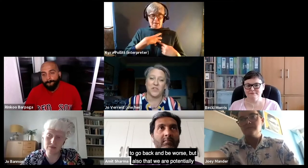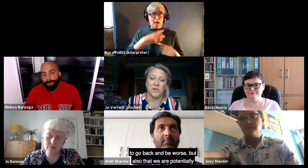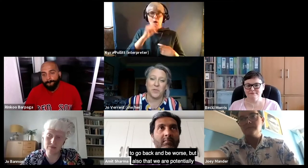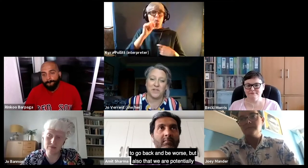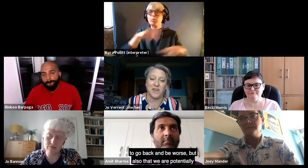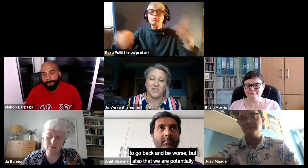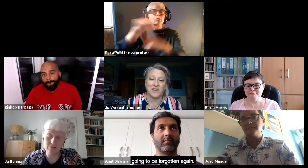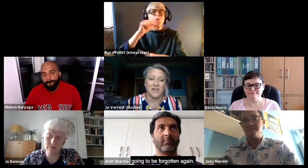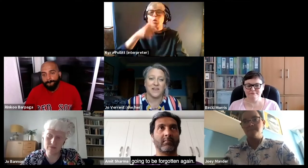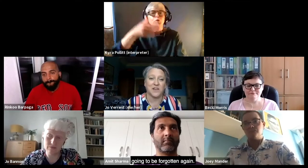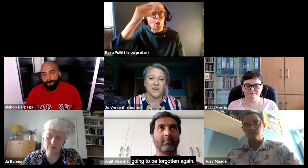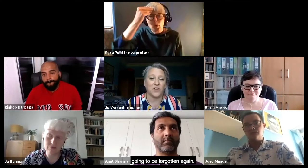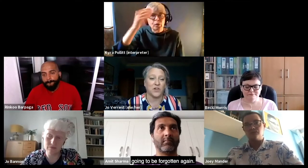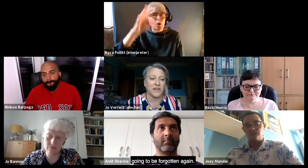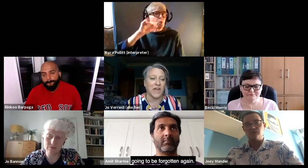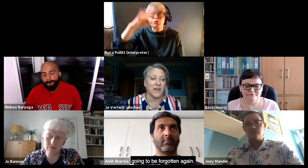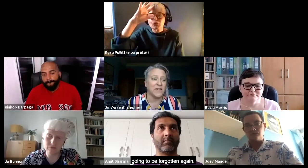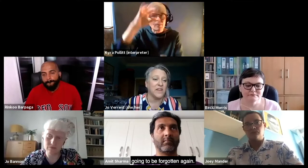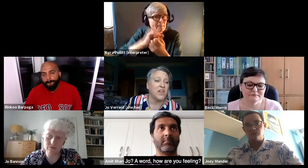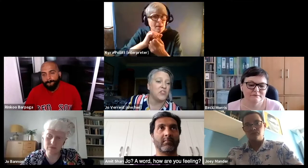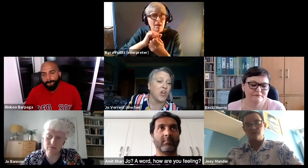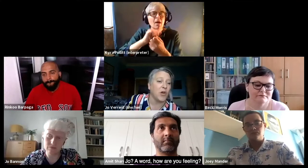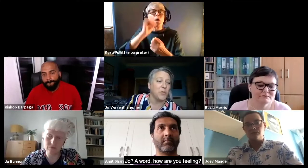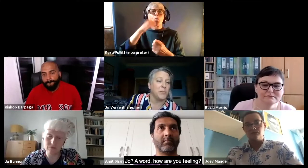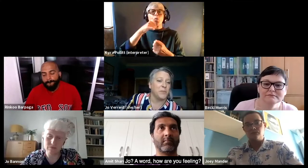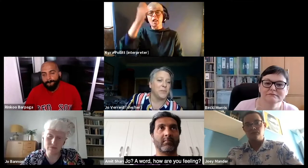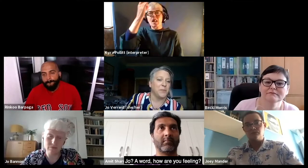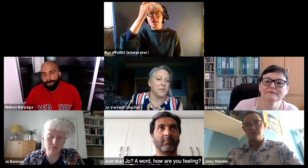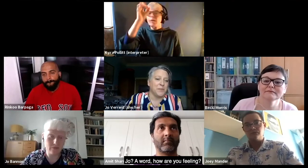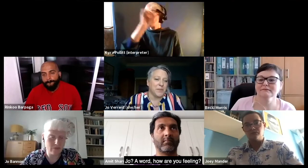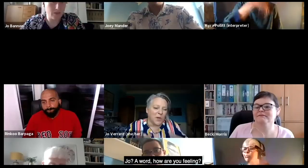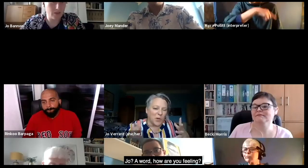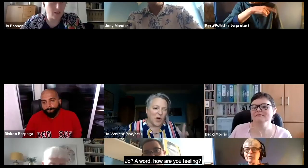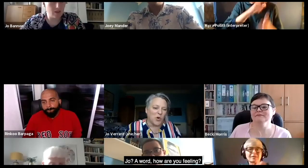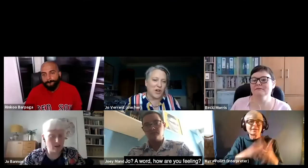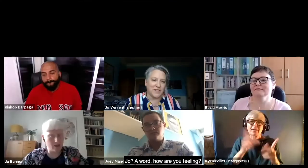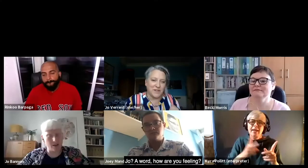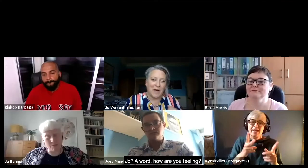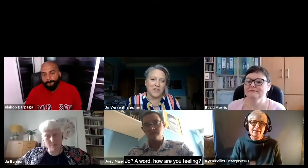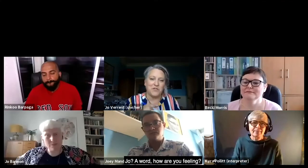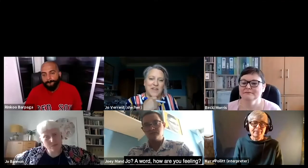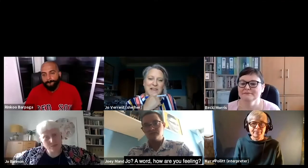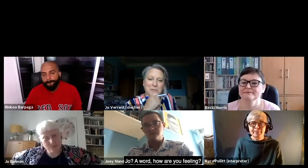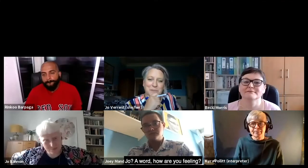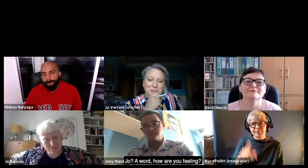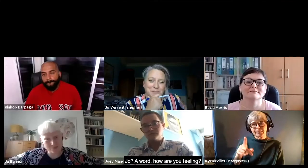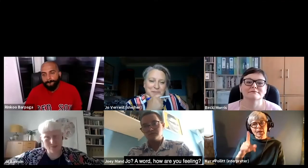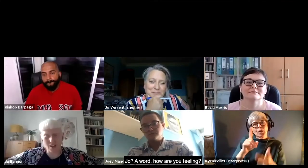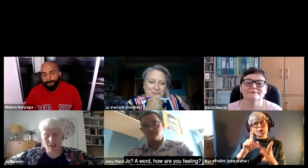also that we're potentially going to be forgotten again. Joe, a word, are you